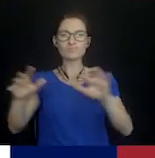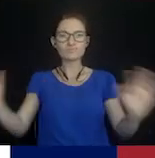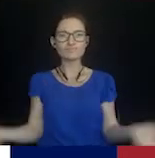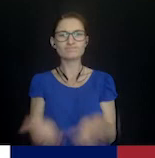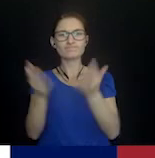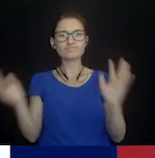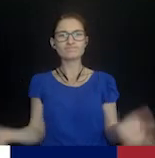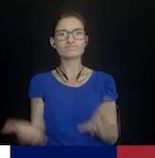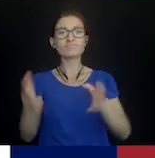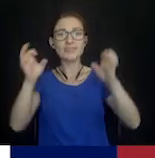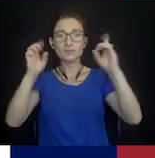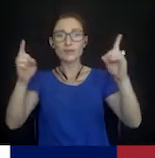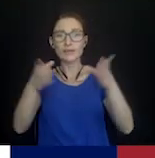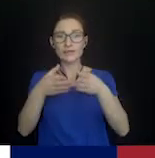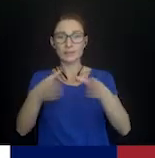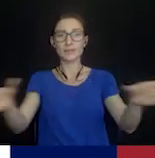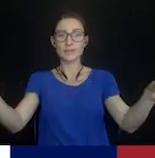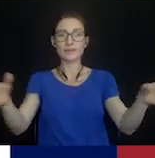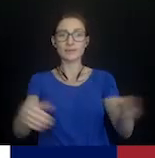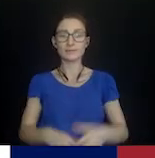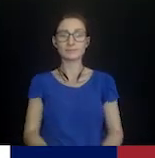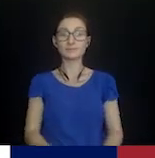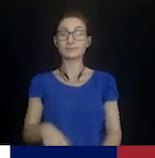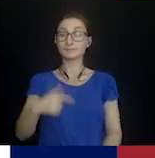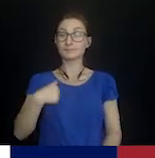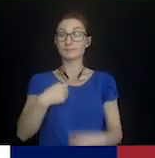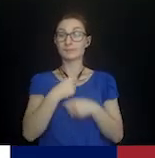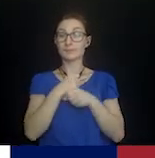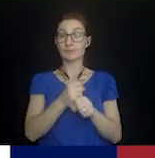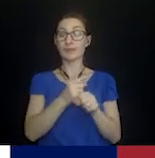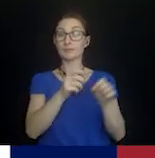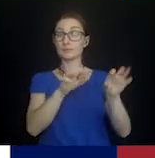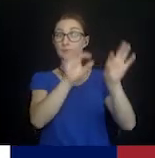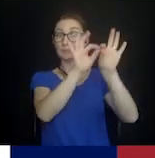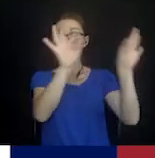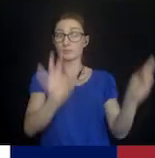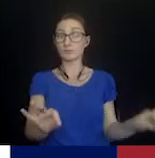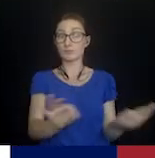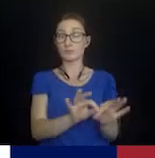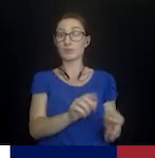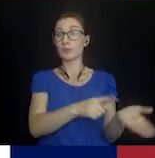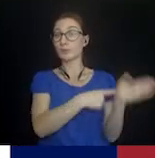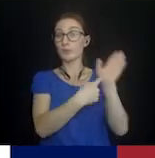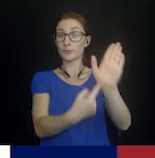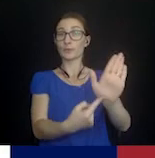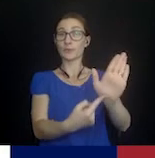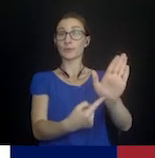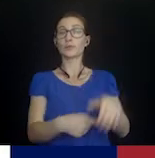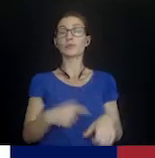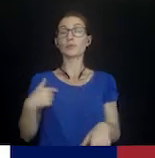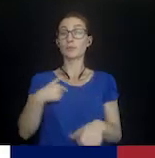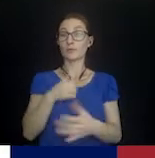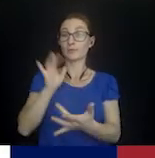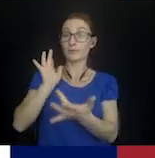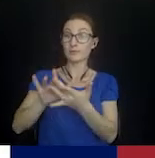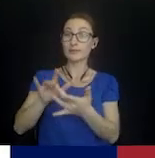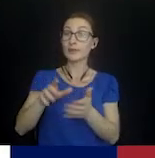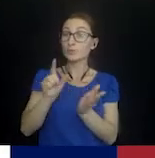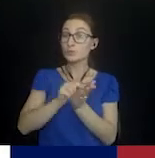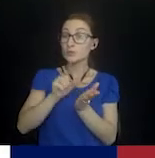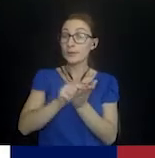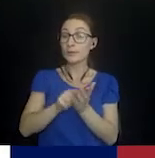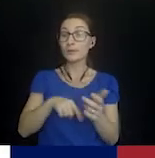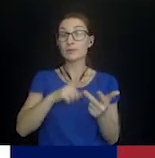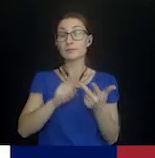a push with educating the public. I created a flyer. We've reached out to the newspaper, to